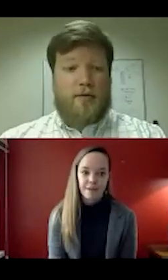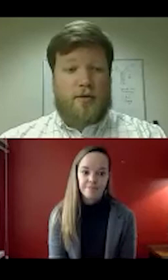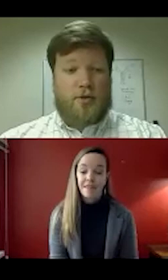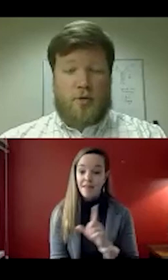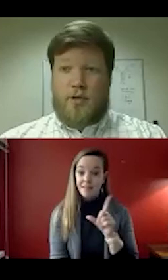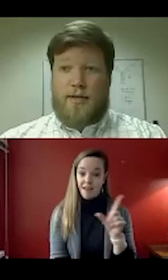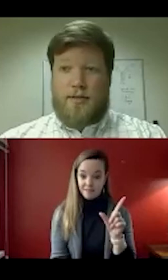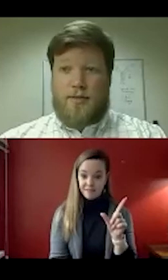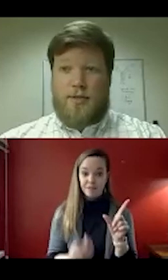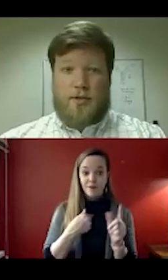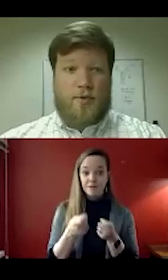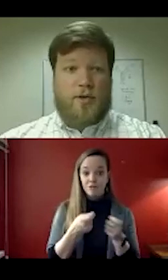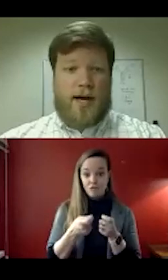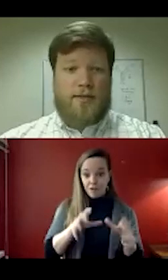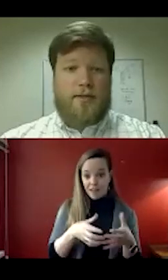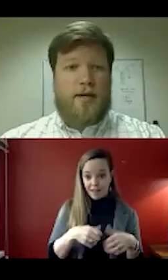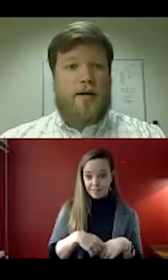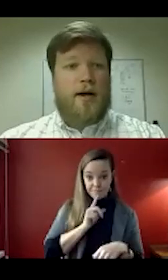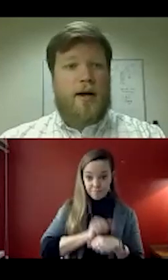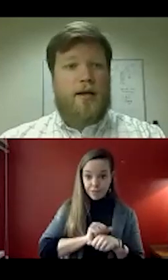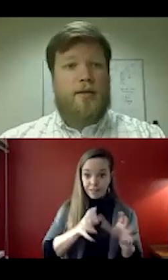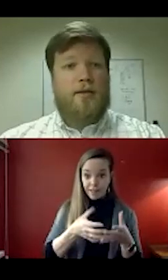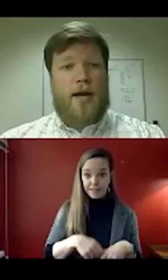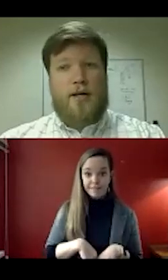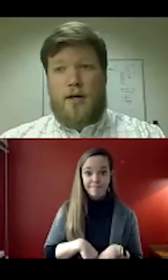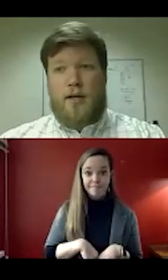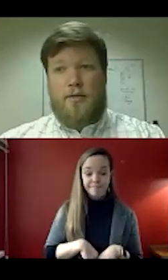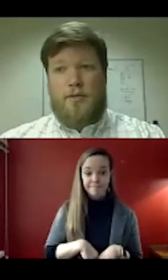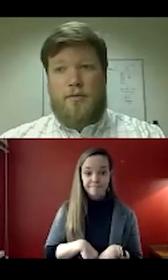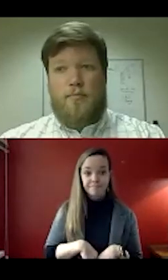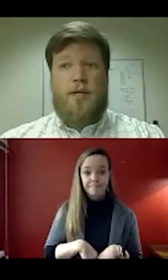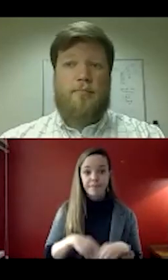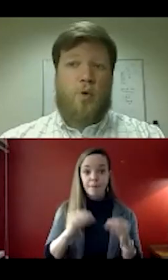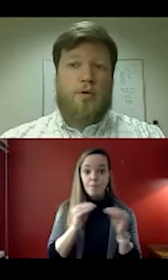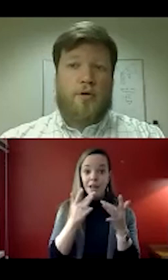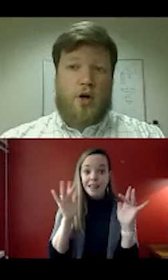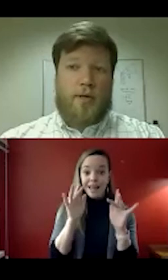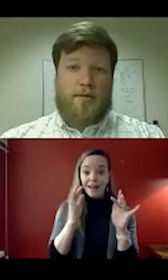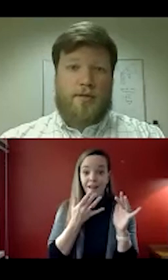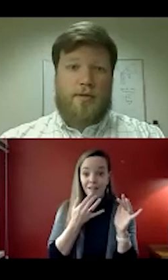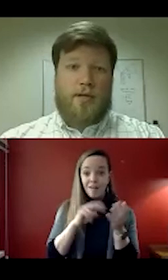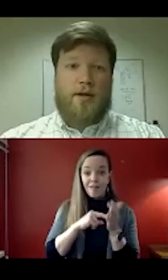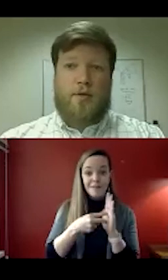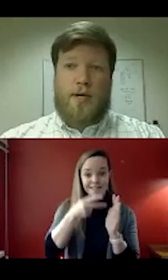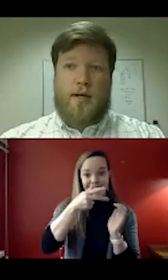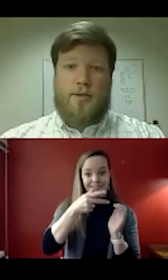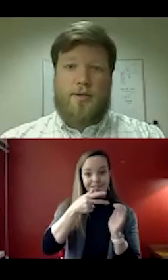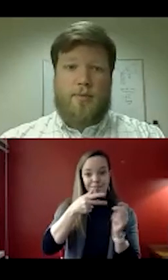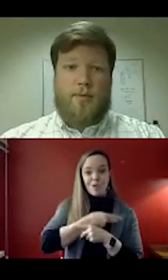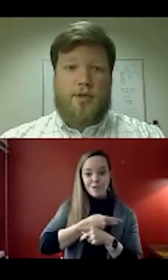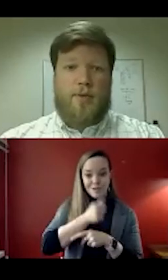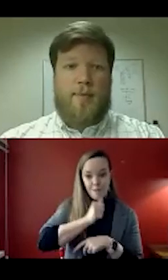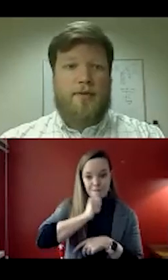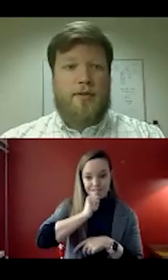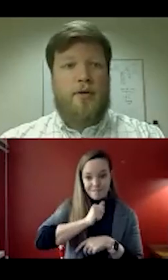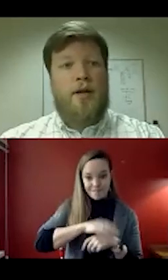a control class, so this is a real class. Lighter colors mean poorer coping. So the lighter green colors are the people